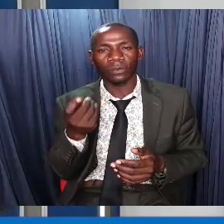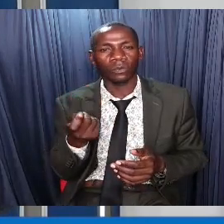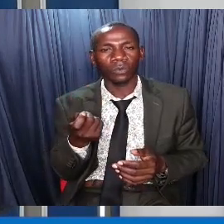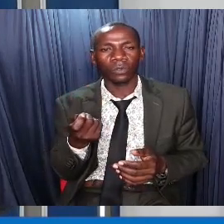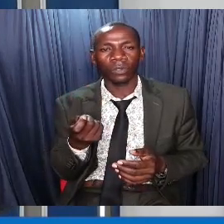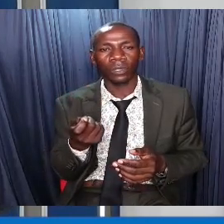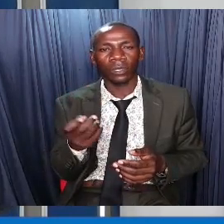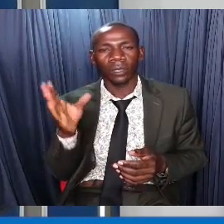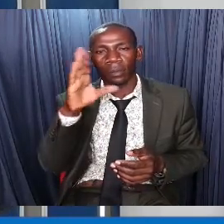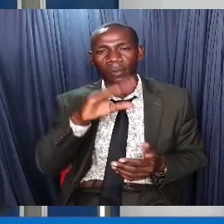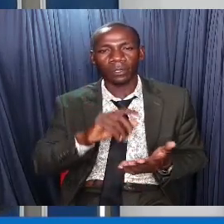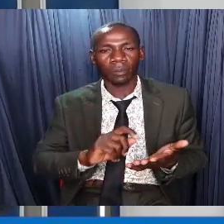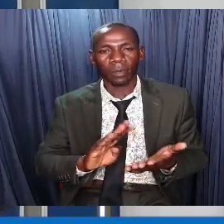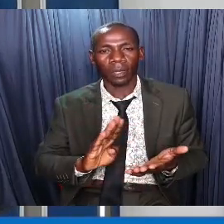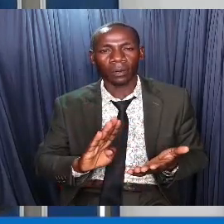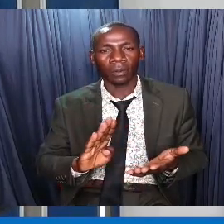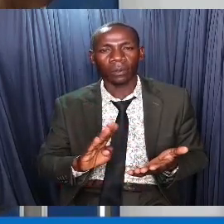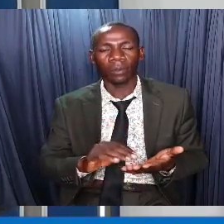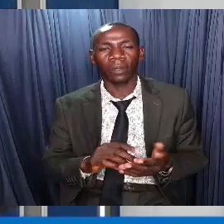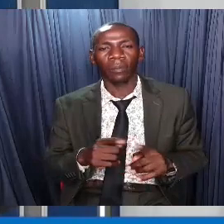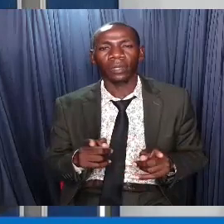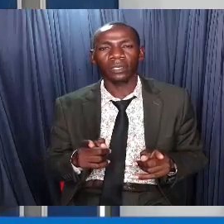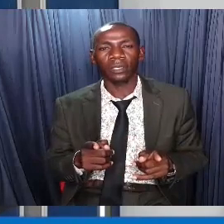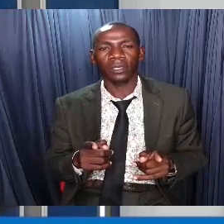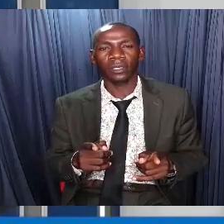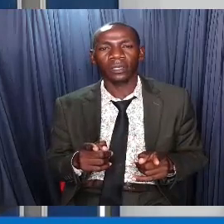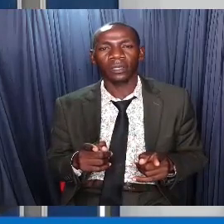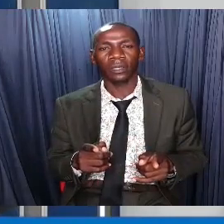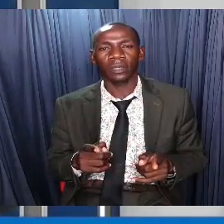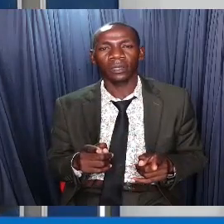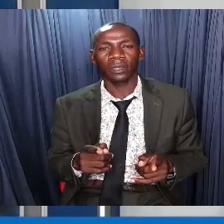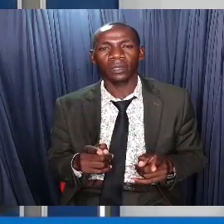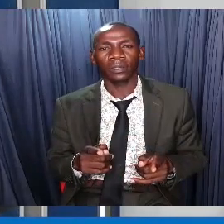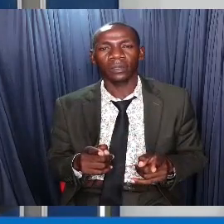feeble. Nikose kalamu. And miss a pen. Lakini. But.